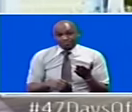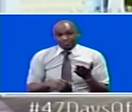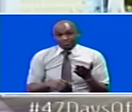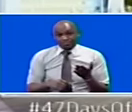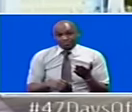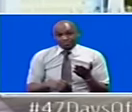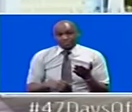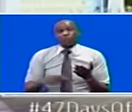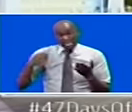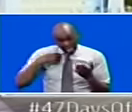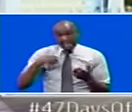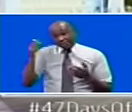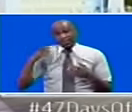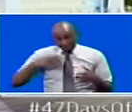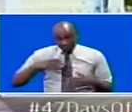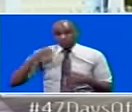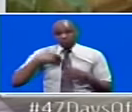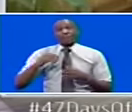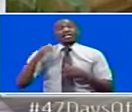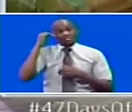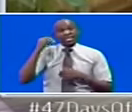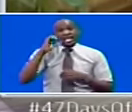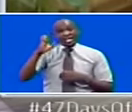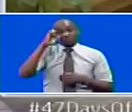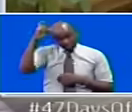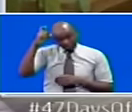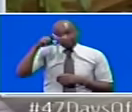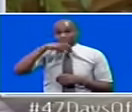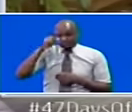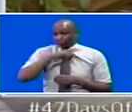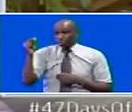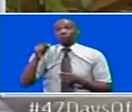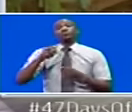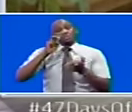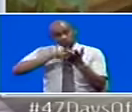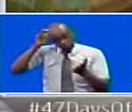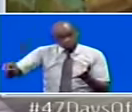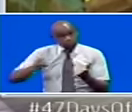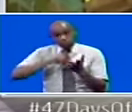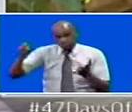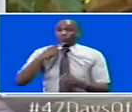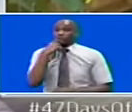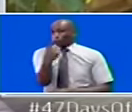to have some officers from the executive side, and we demanded that they stepped aside